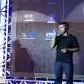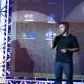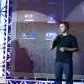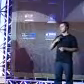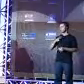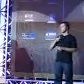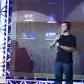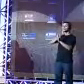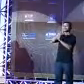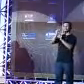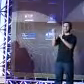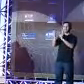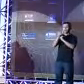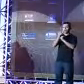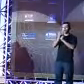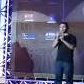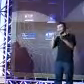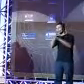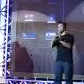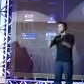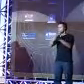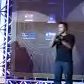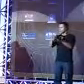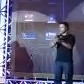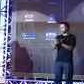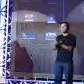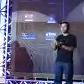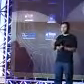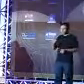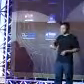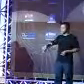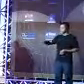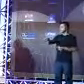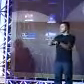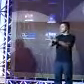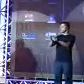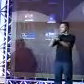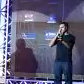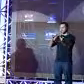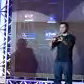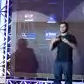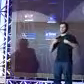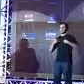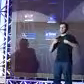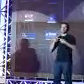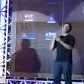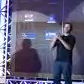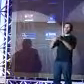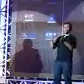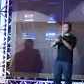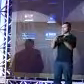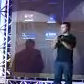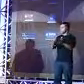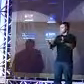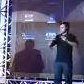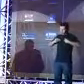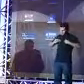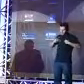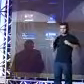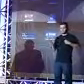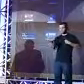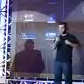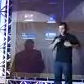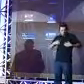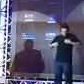on indentured service and to evolve political and legal institutions to